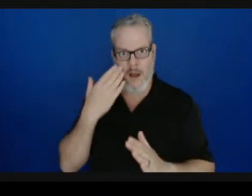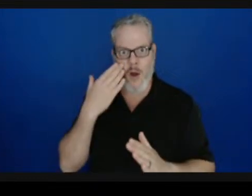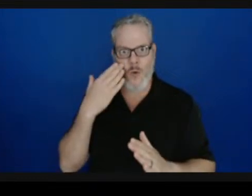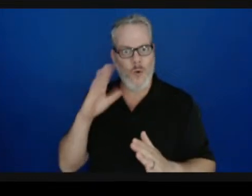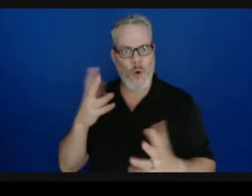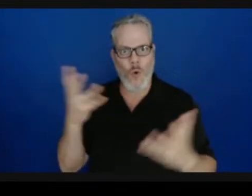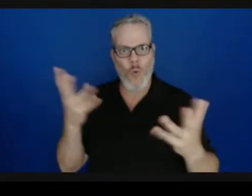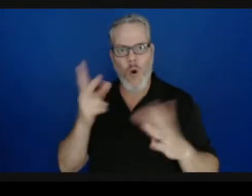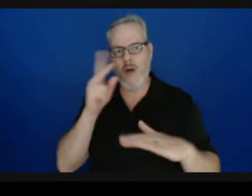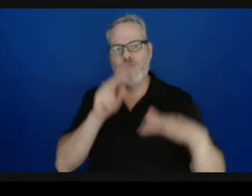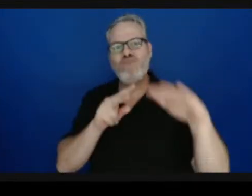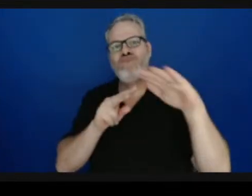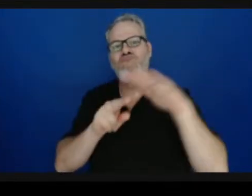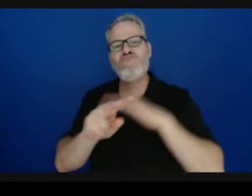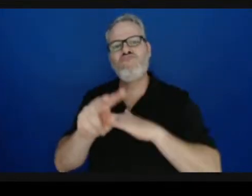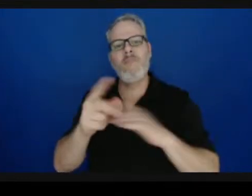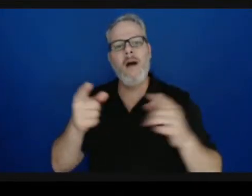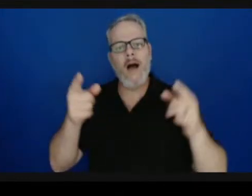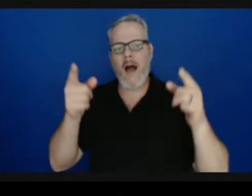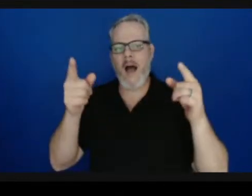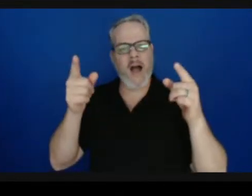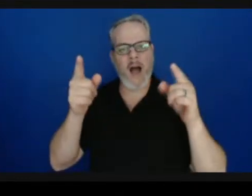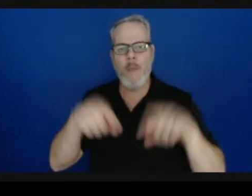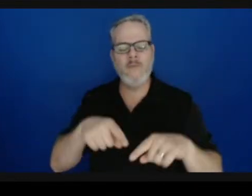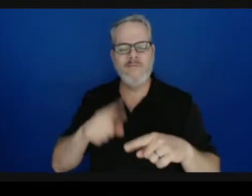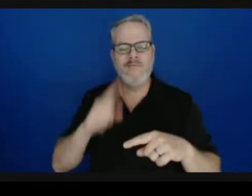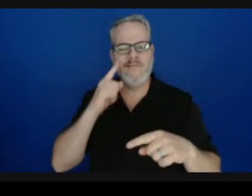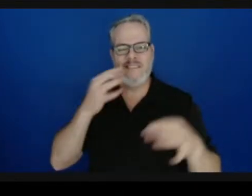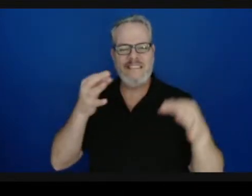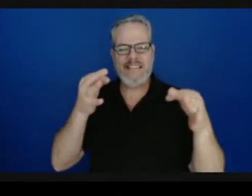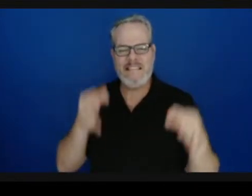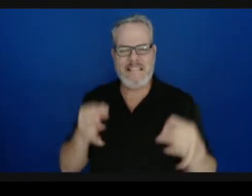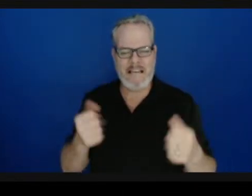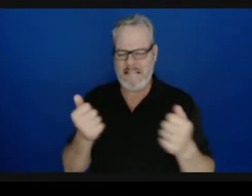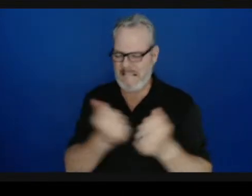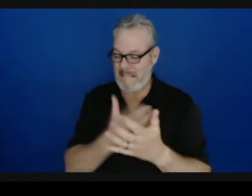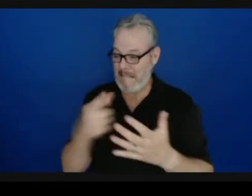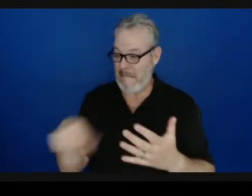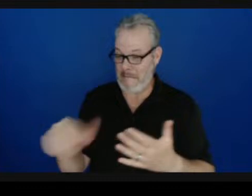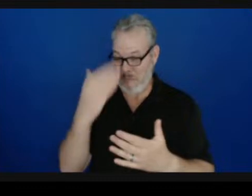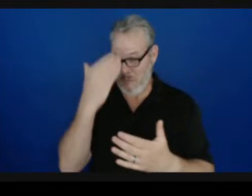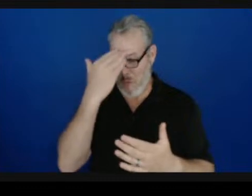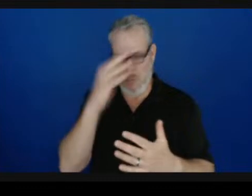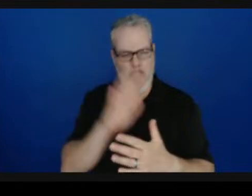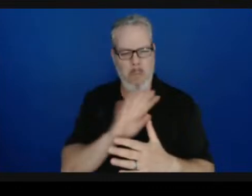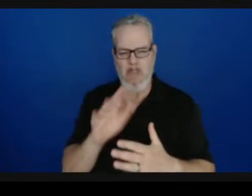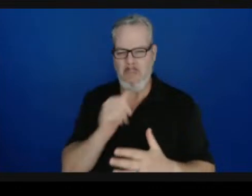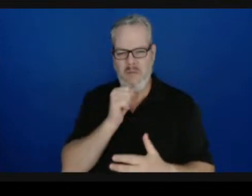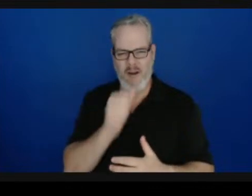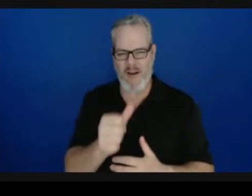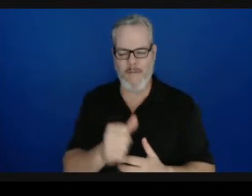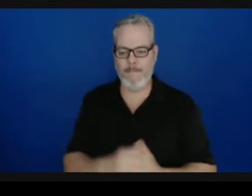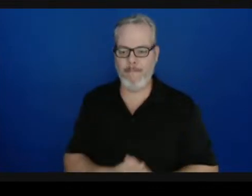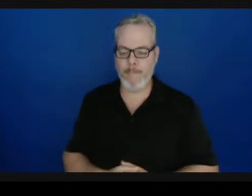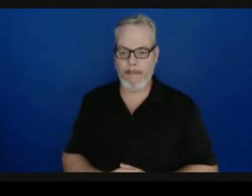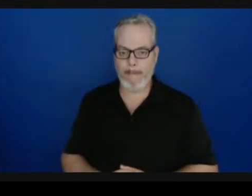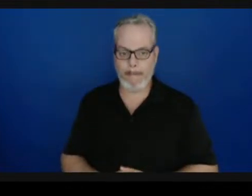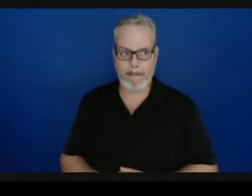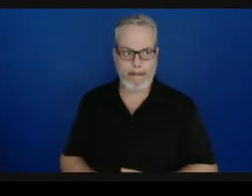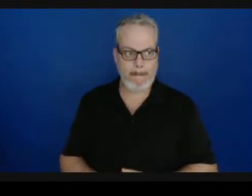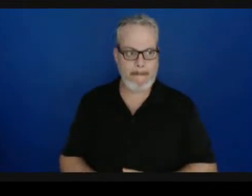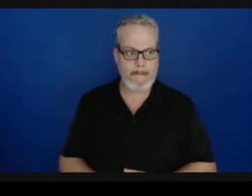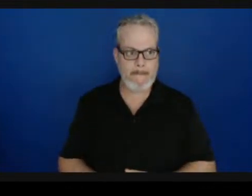so foregone as some people are saying here. All right,